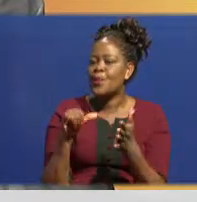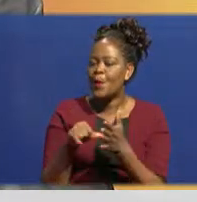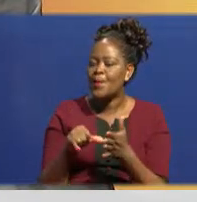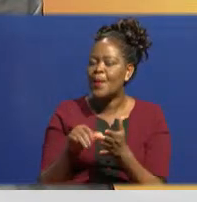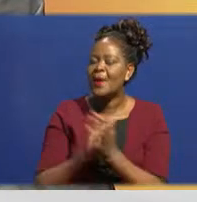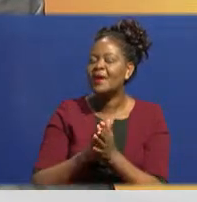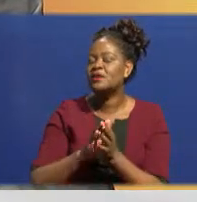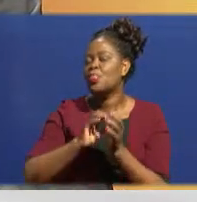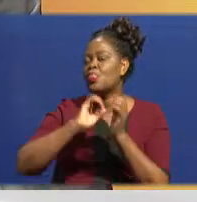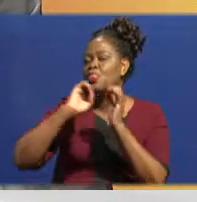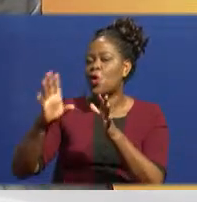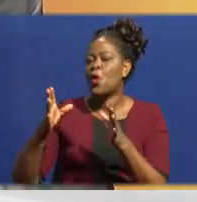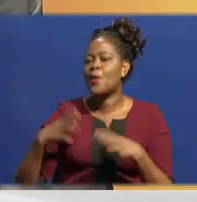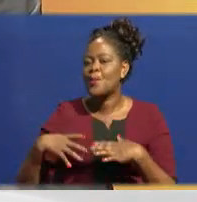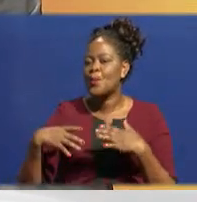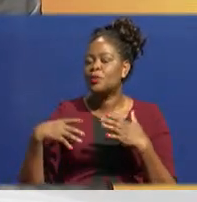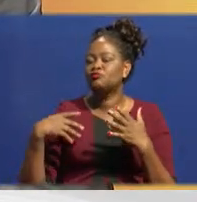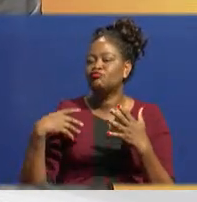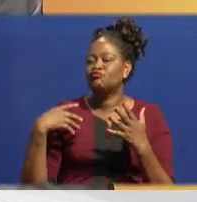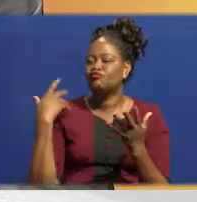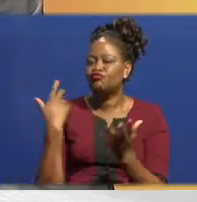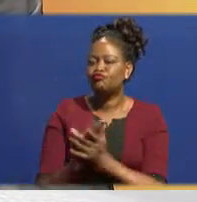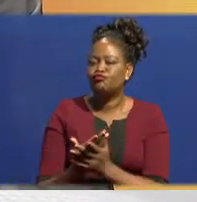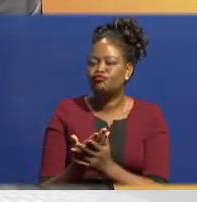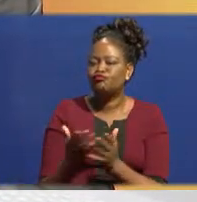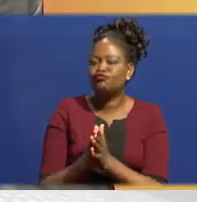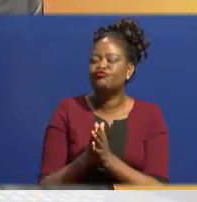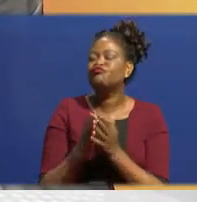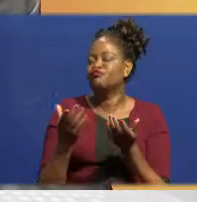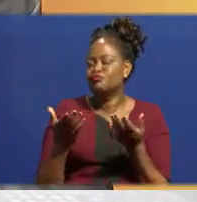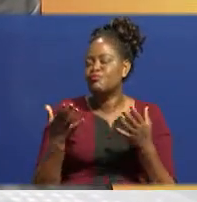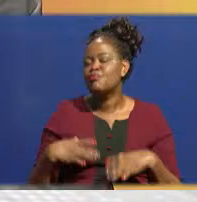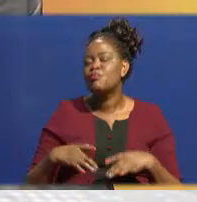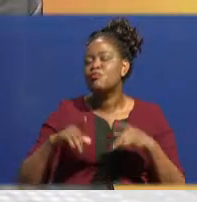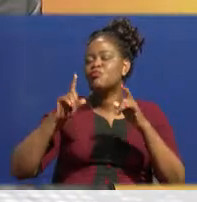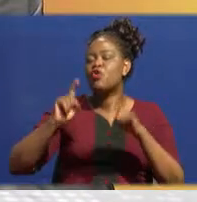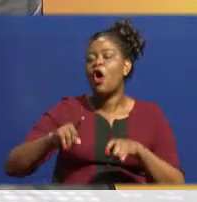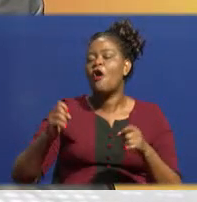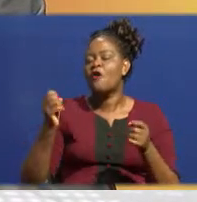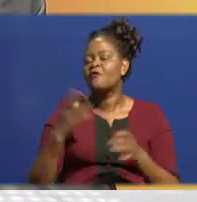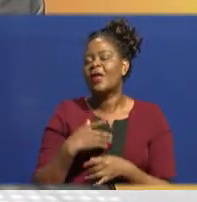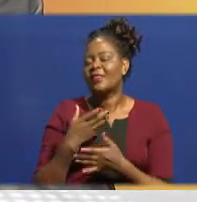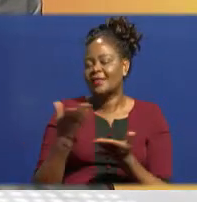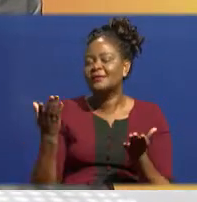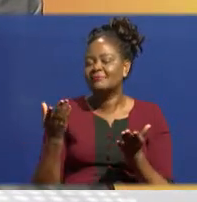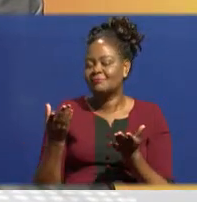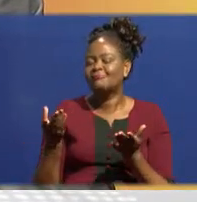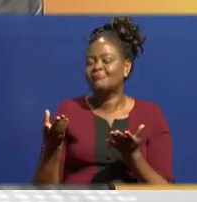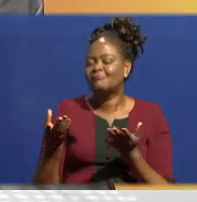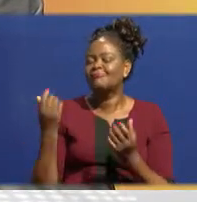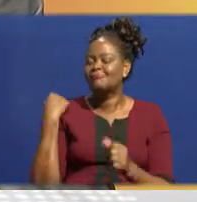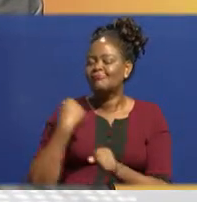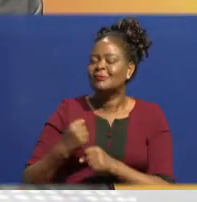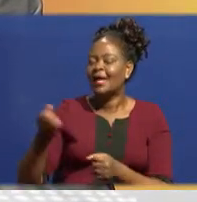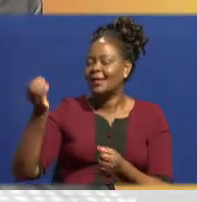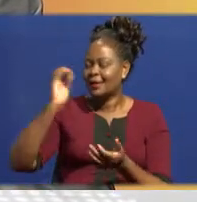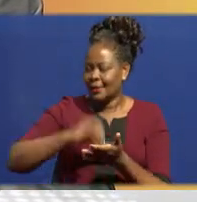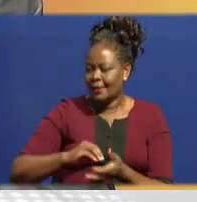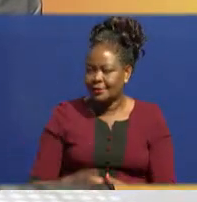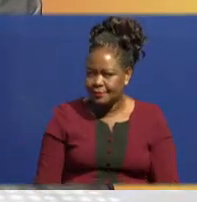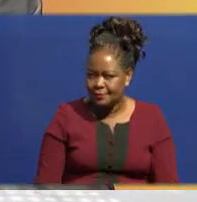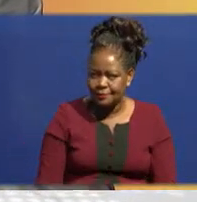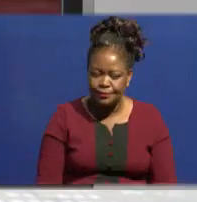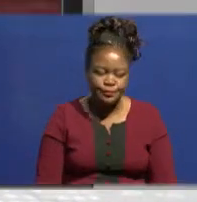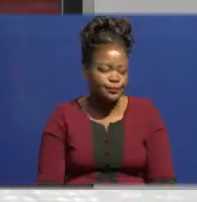here, then there will be a sort of a fear, mm-hmm. of this kind of thing being replicated again. Mm-hmm. Yeah.